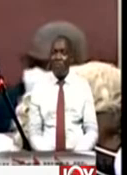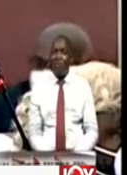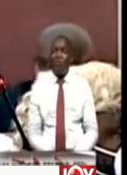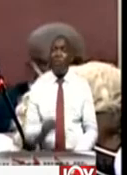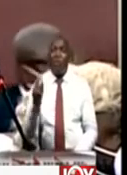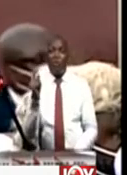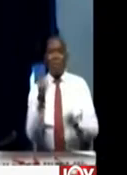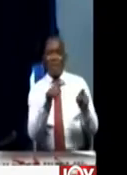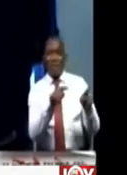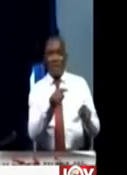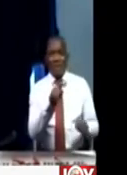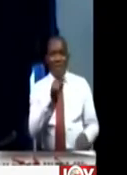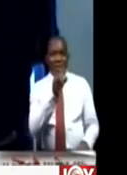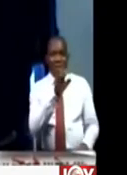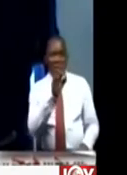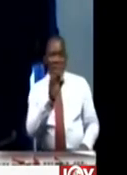In CI